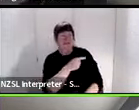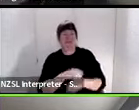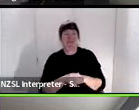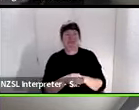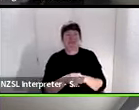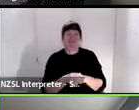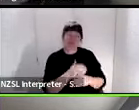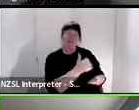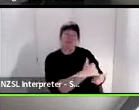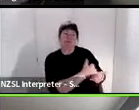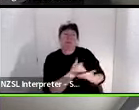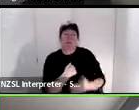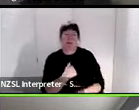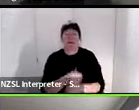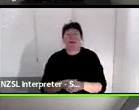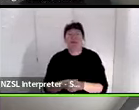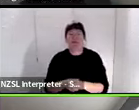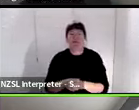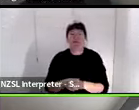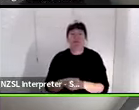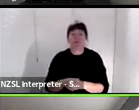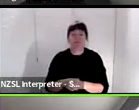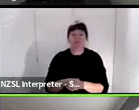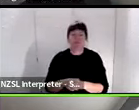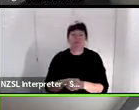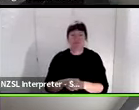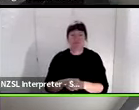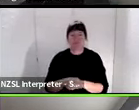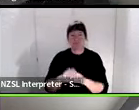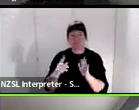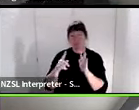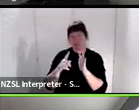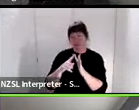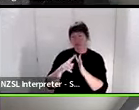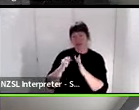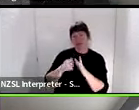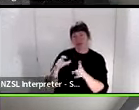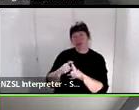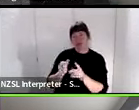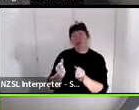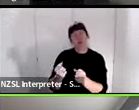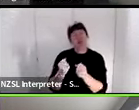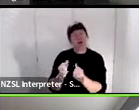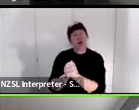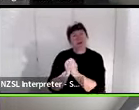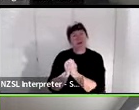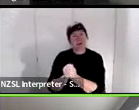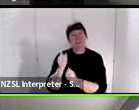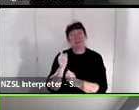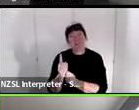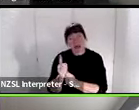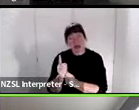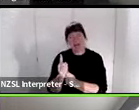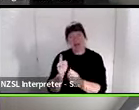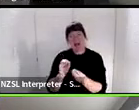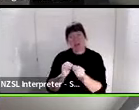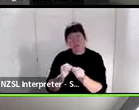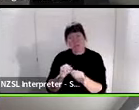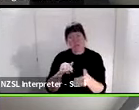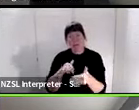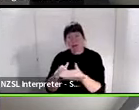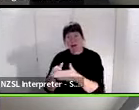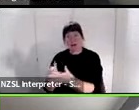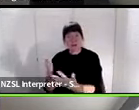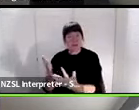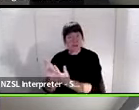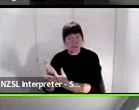to tautoko me. So India has really strong friendships, but access barriers get in the way of her life